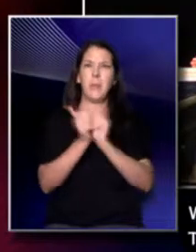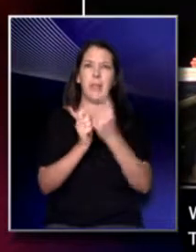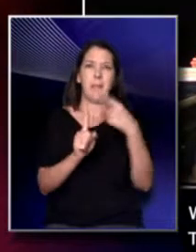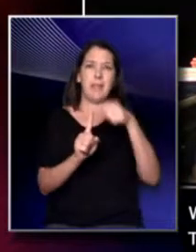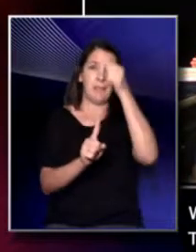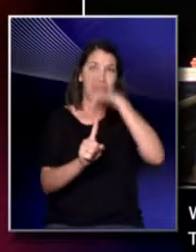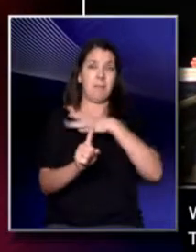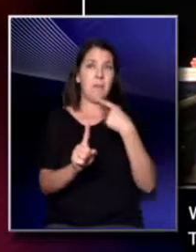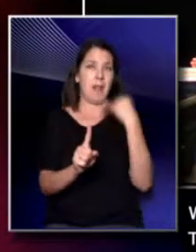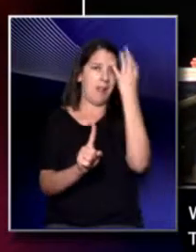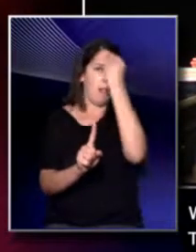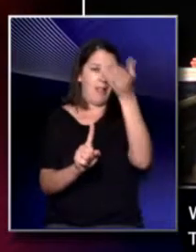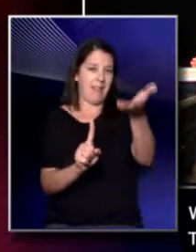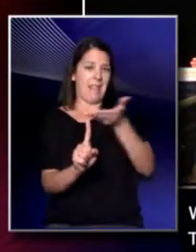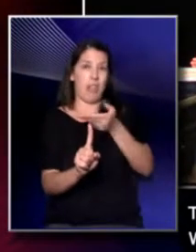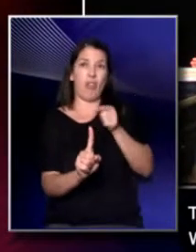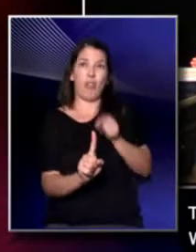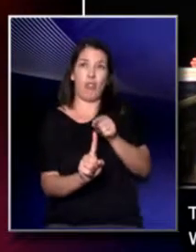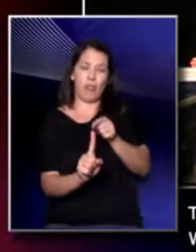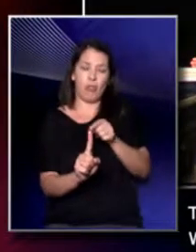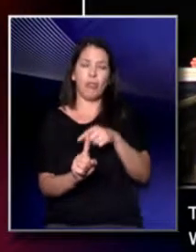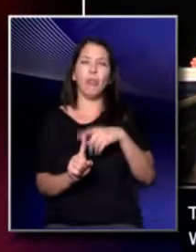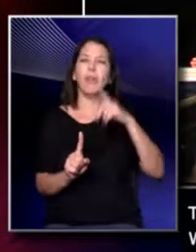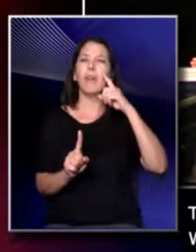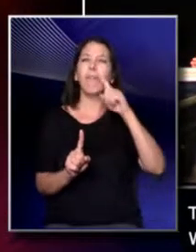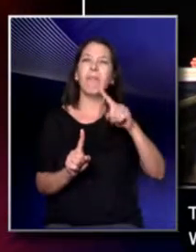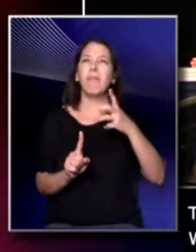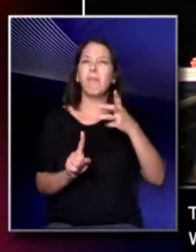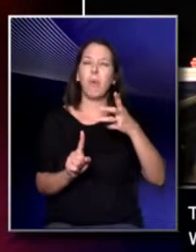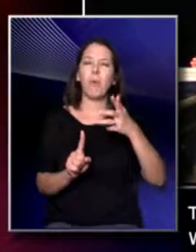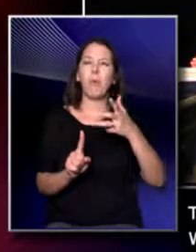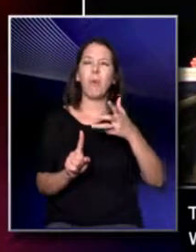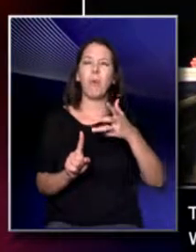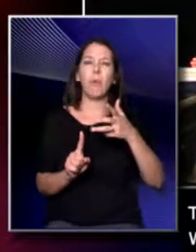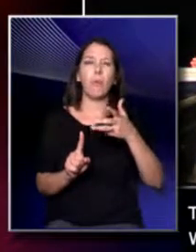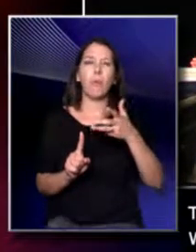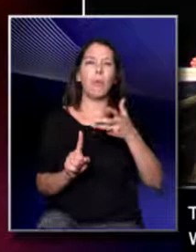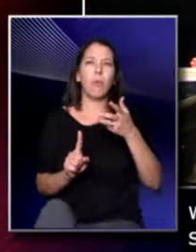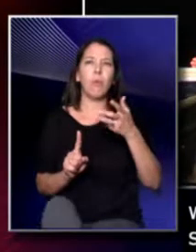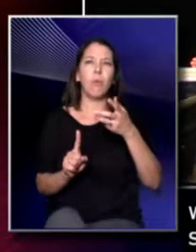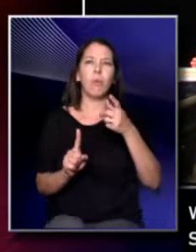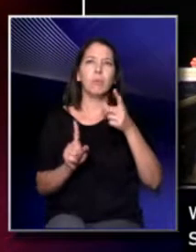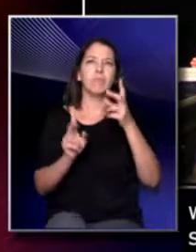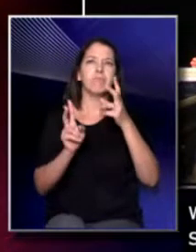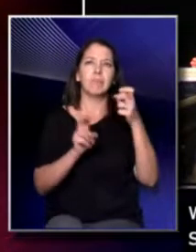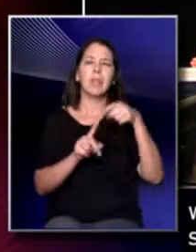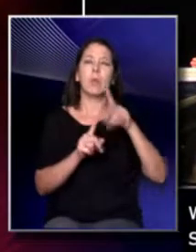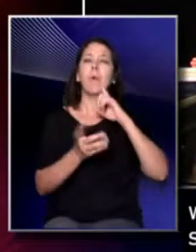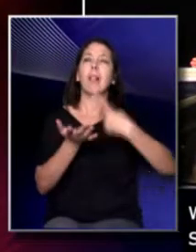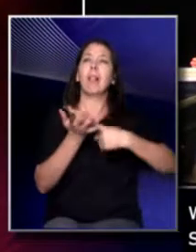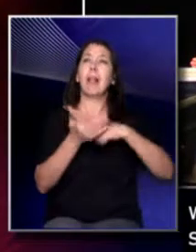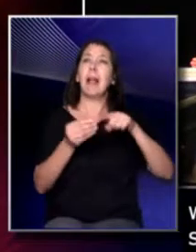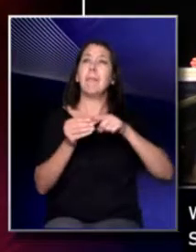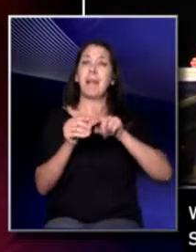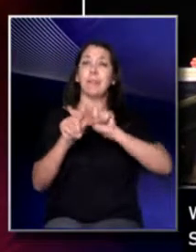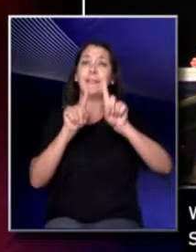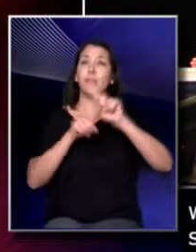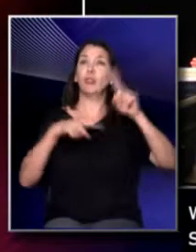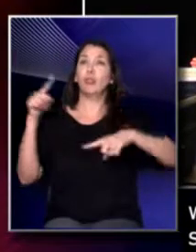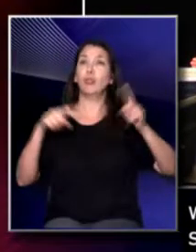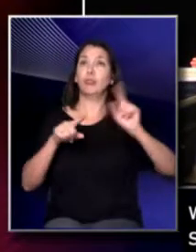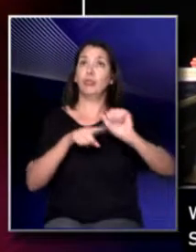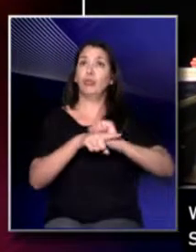consider to hire for some, and have Sue Kay talk to him about some diversity training for